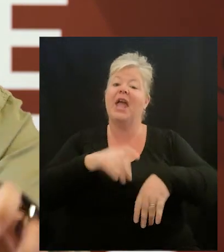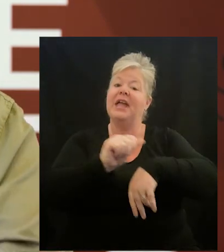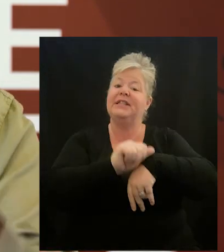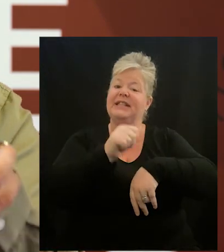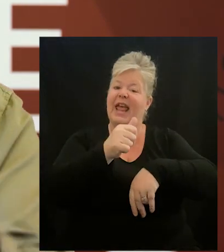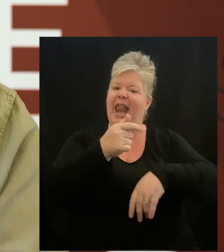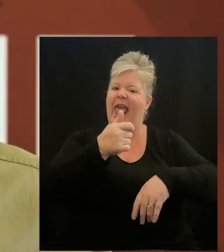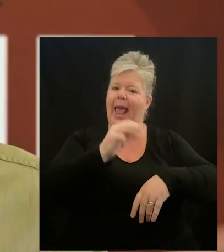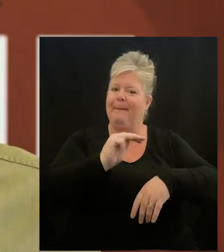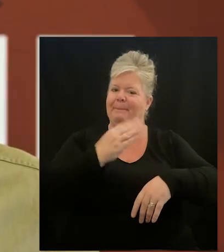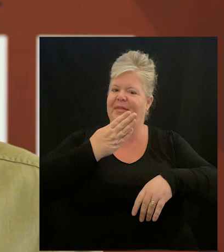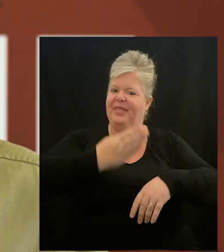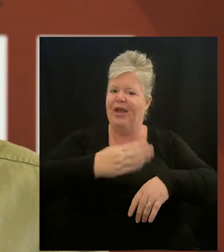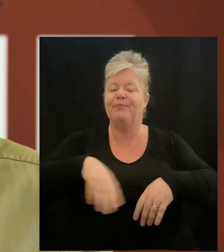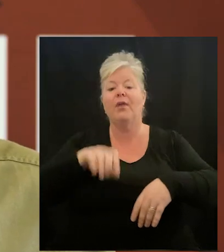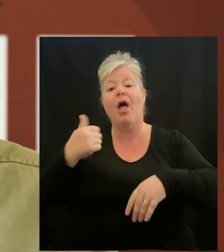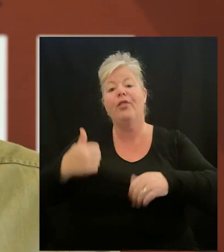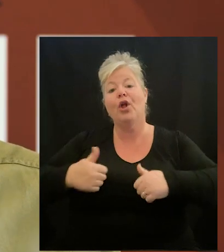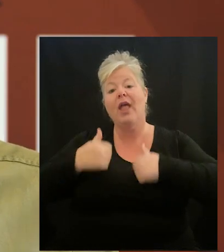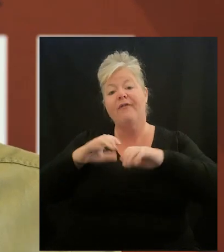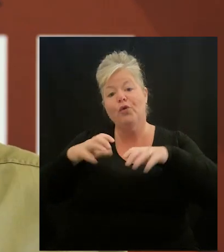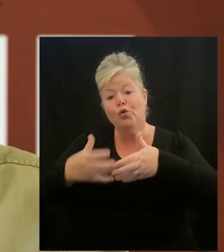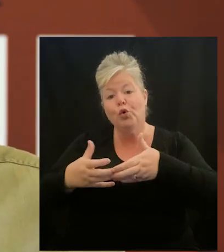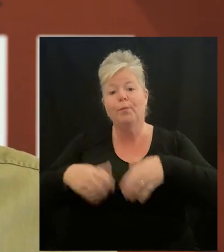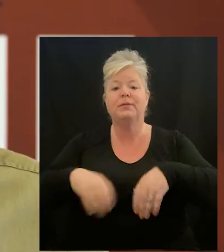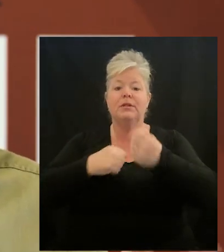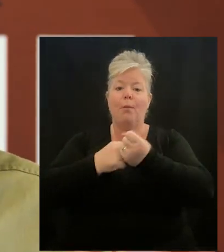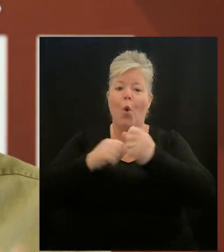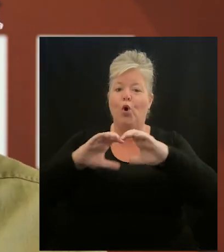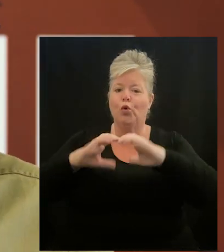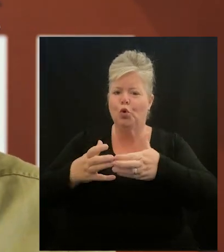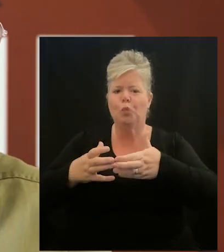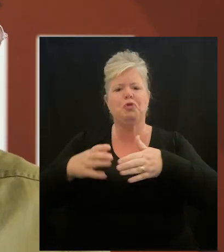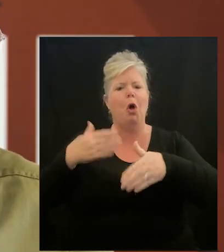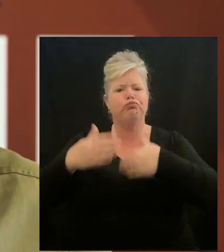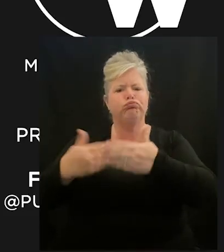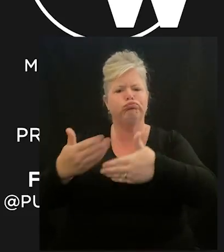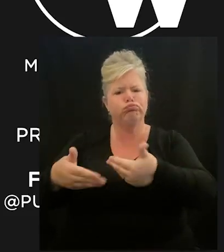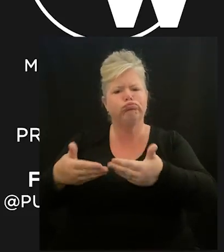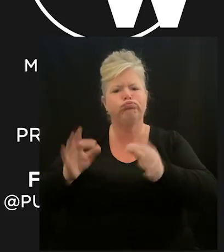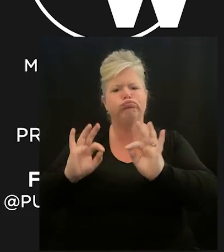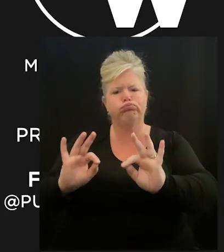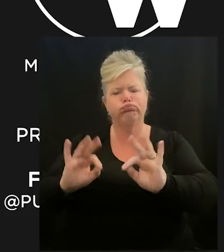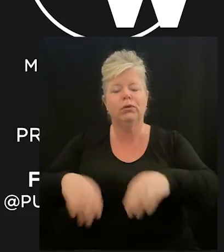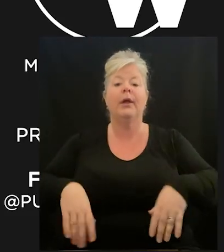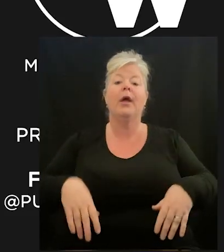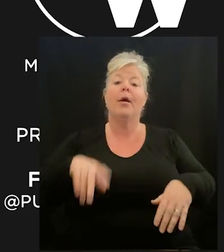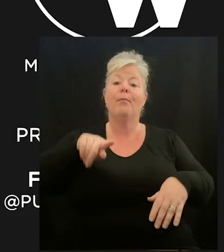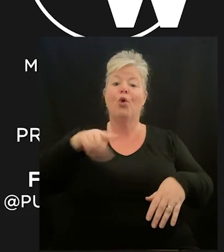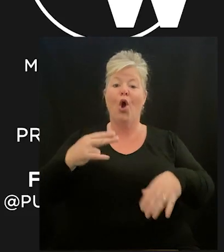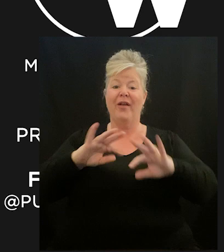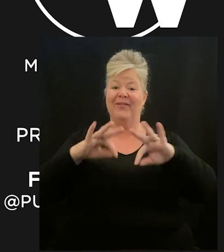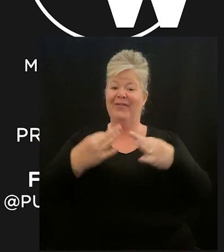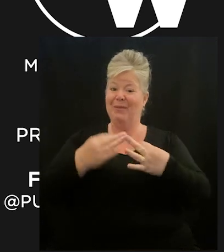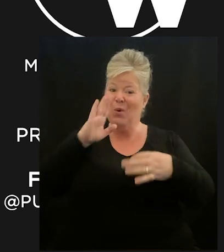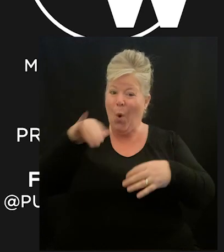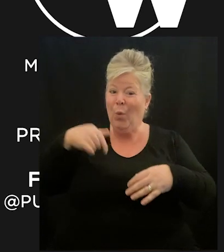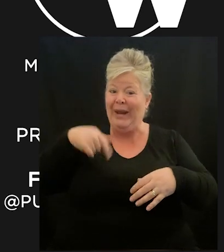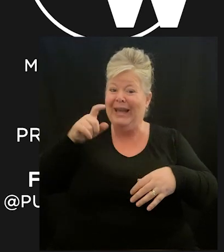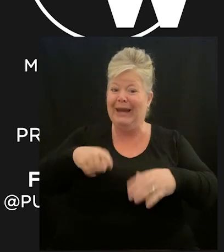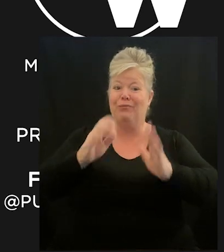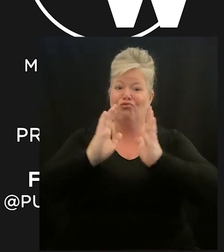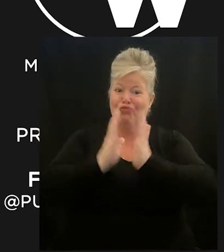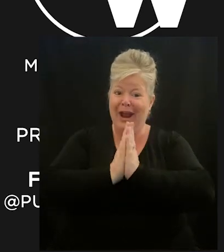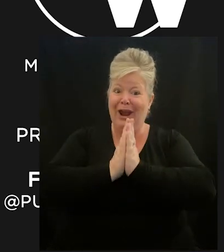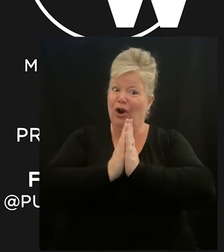a.m. service times there. Other life groups and support groups will carry on as scheduled. Also, Pure Heart family, we need prayer in our lives,